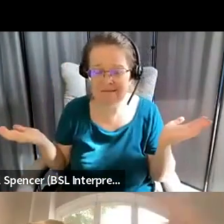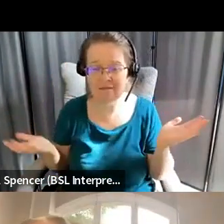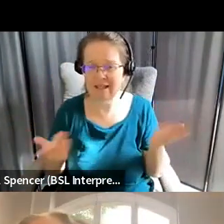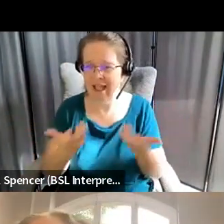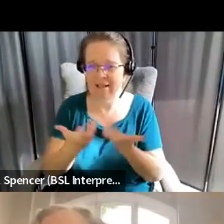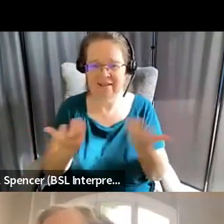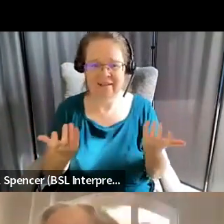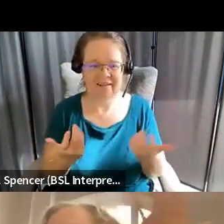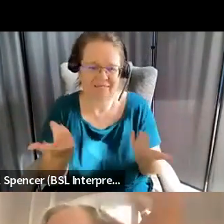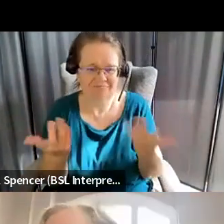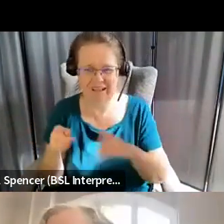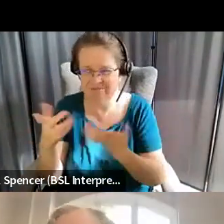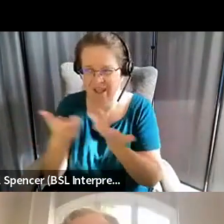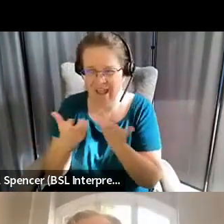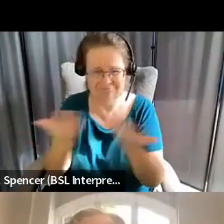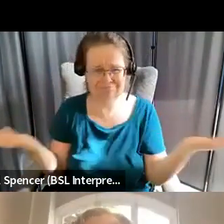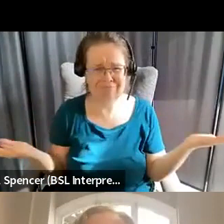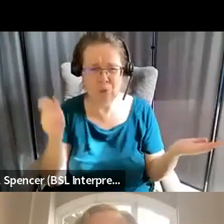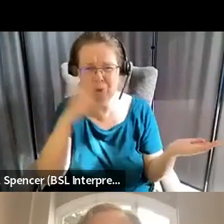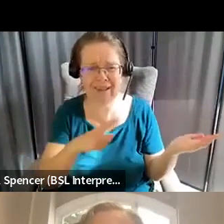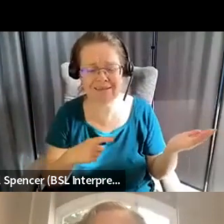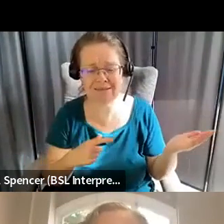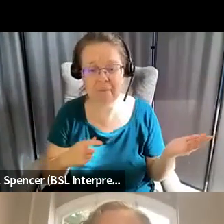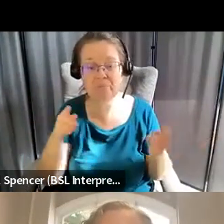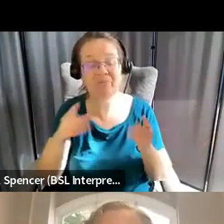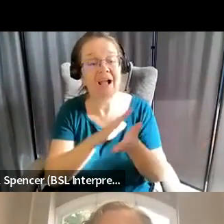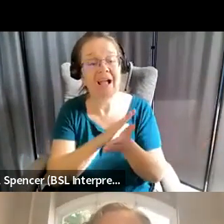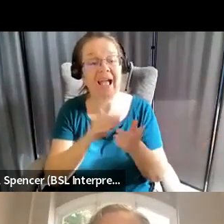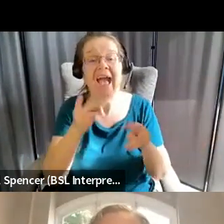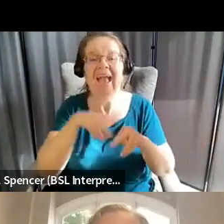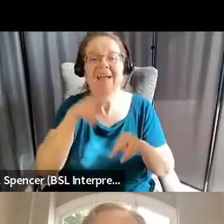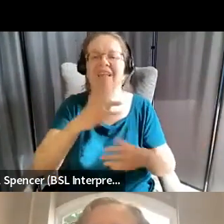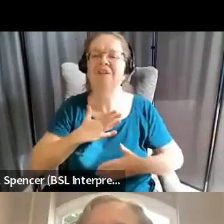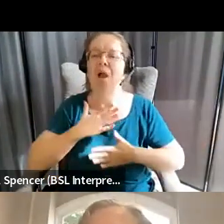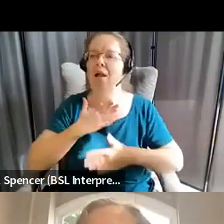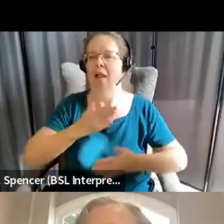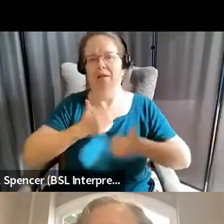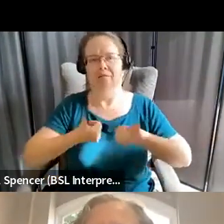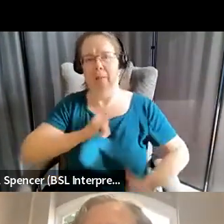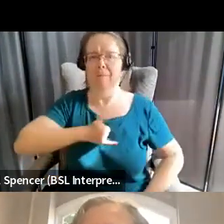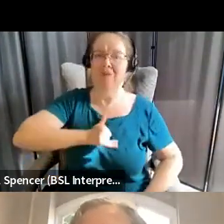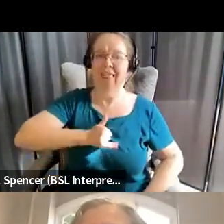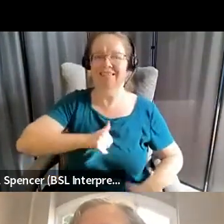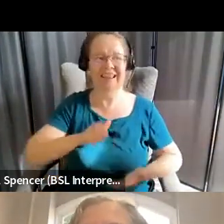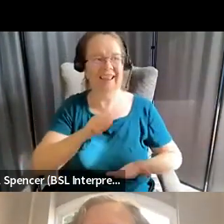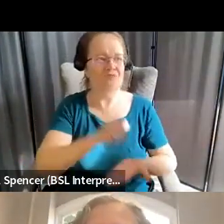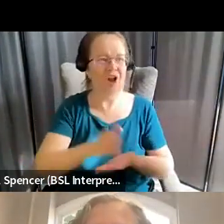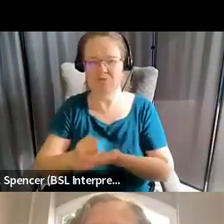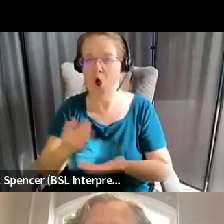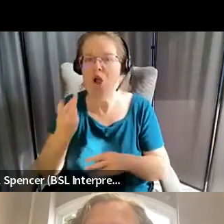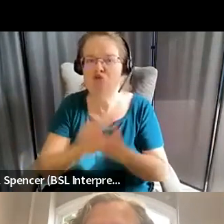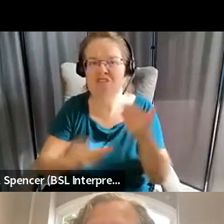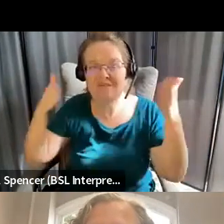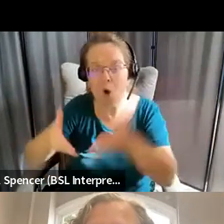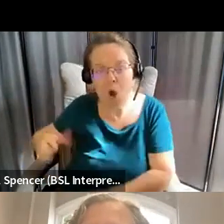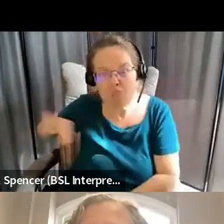just don't care about that. Just, even if you took morality out of it, that's 20% of your profit. I hope